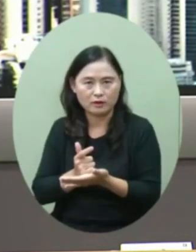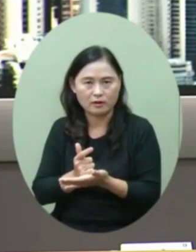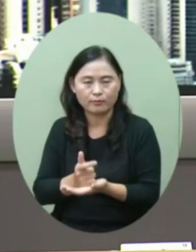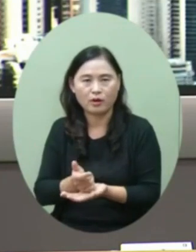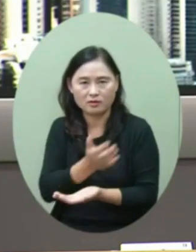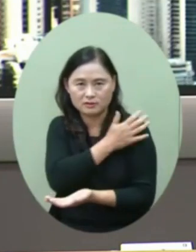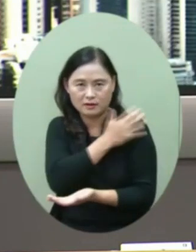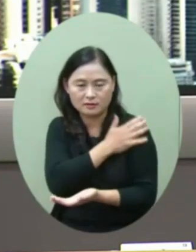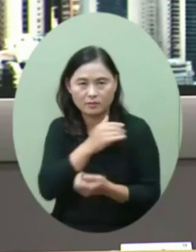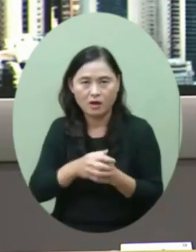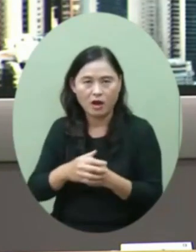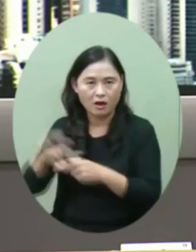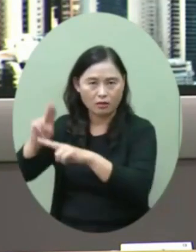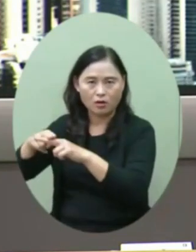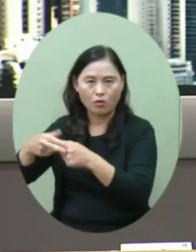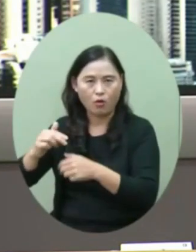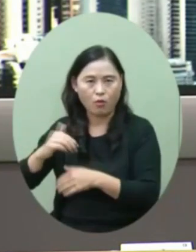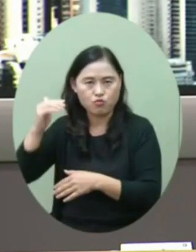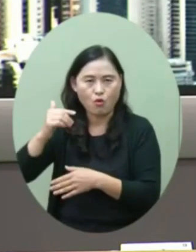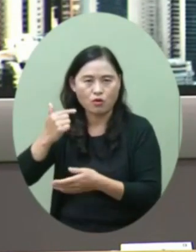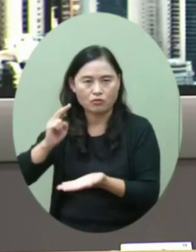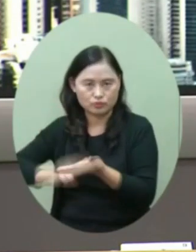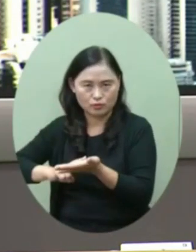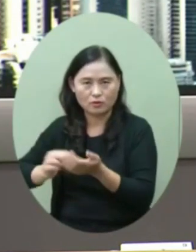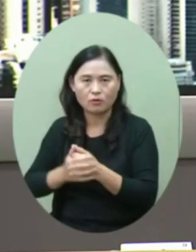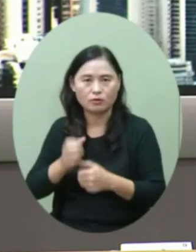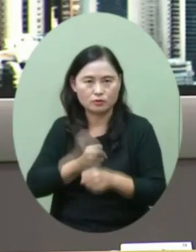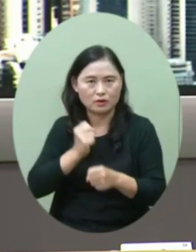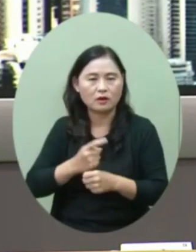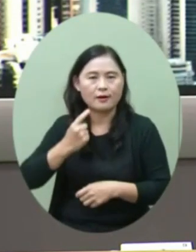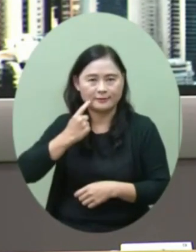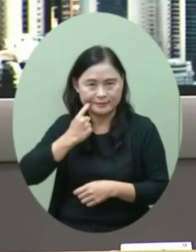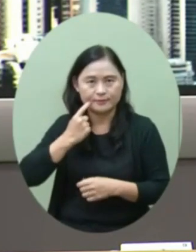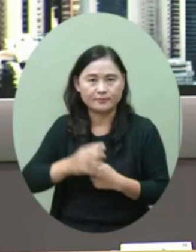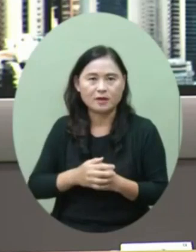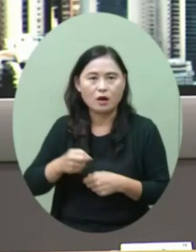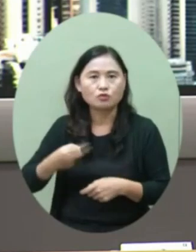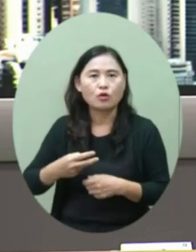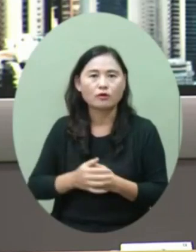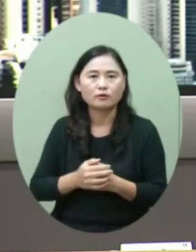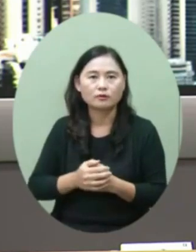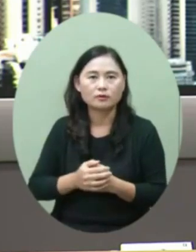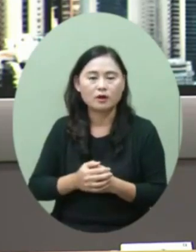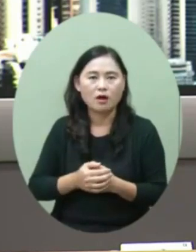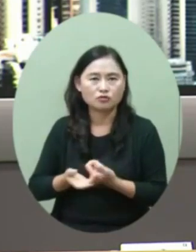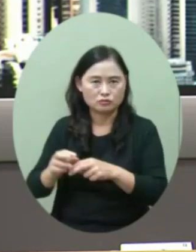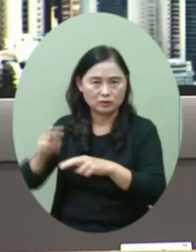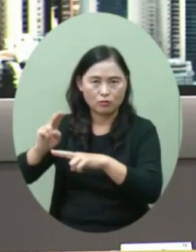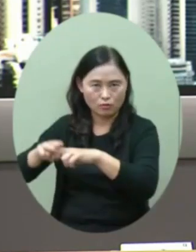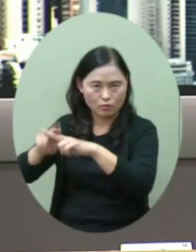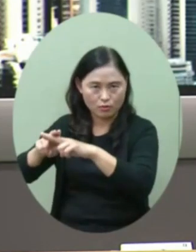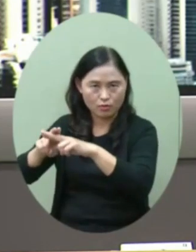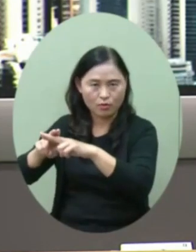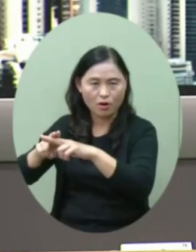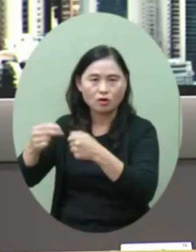with the NPC. Now, we are entrusted by the central authorities to carry out this very